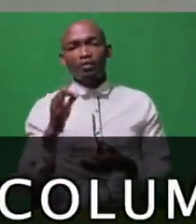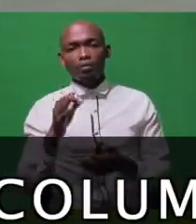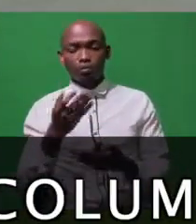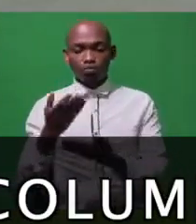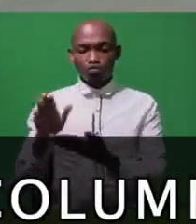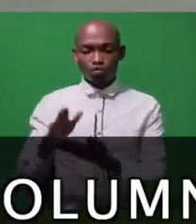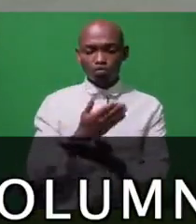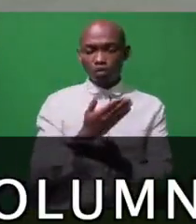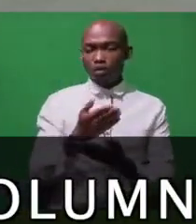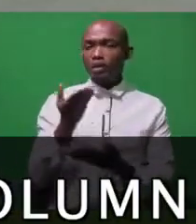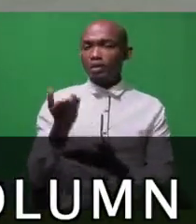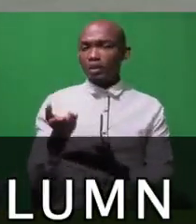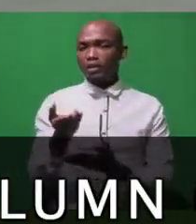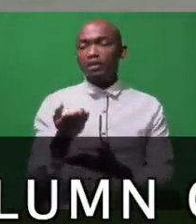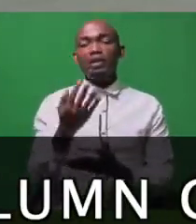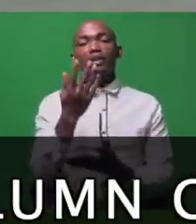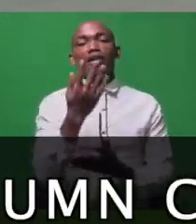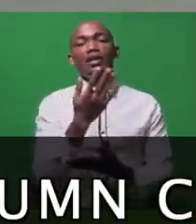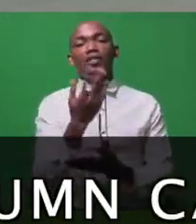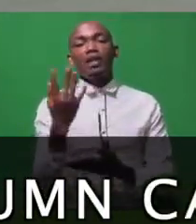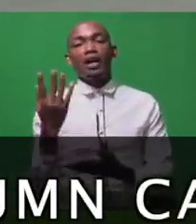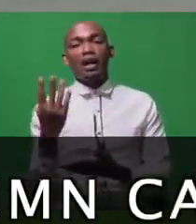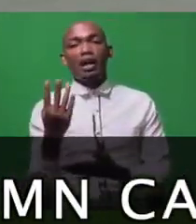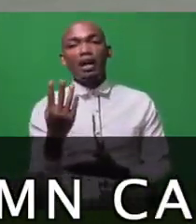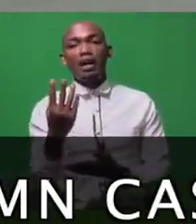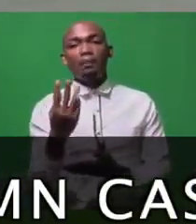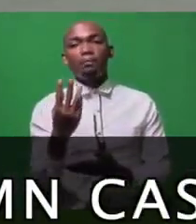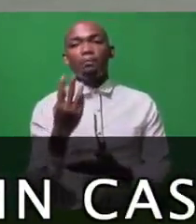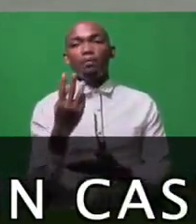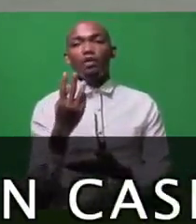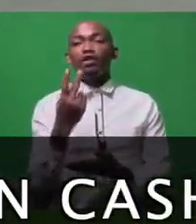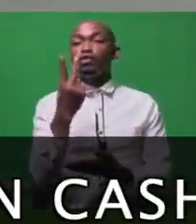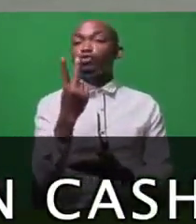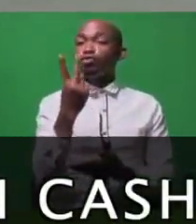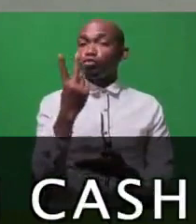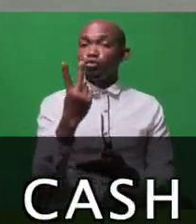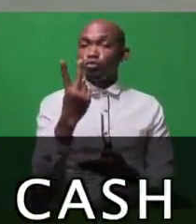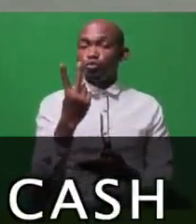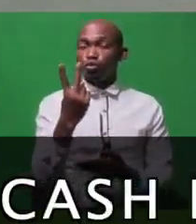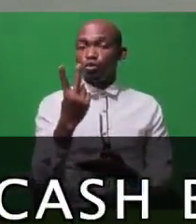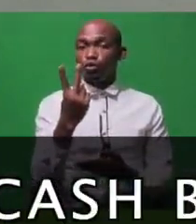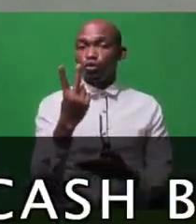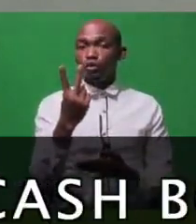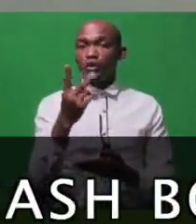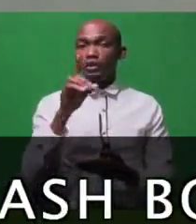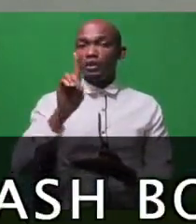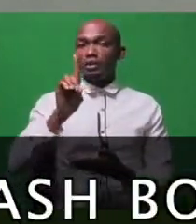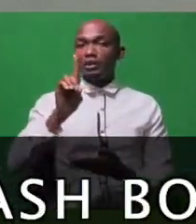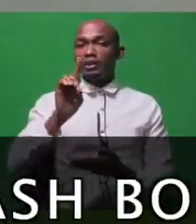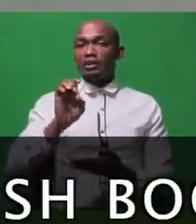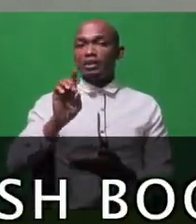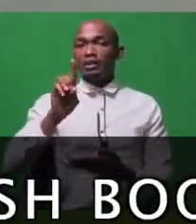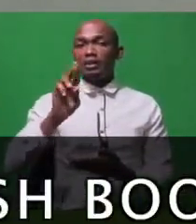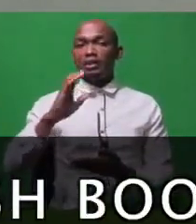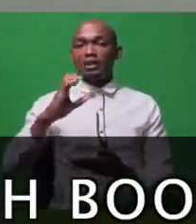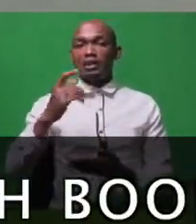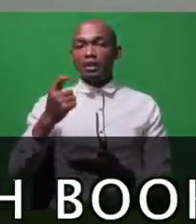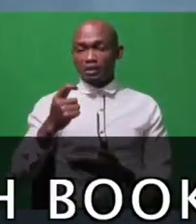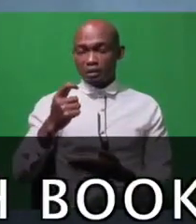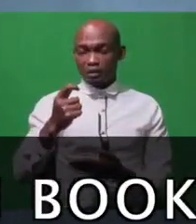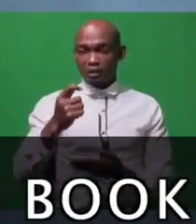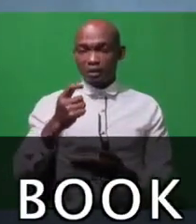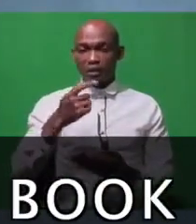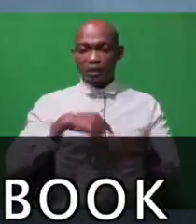2 common categories of deduction of a price. One is